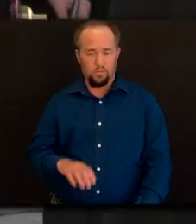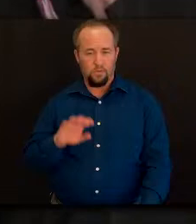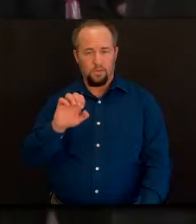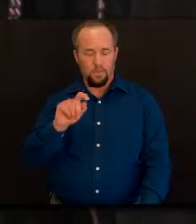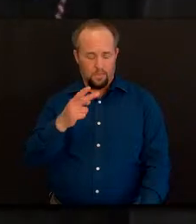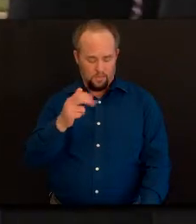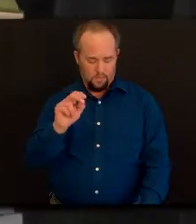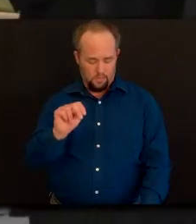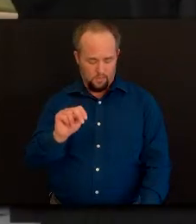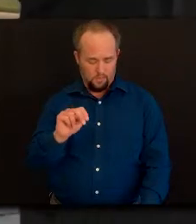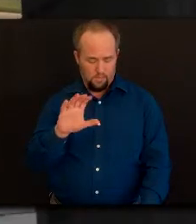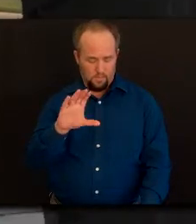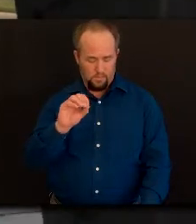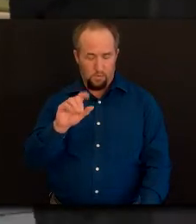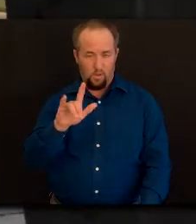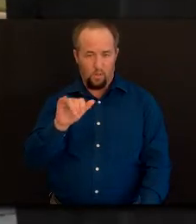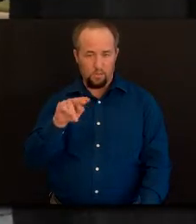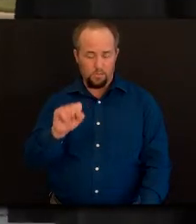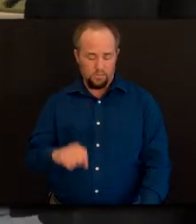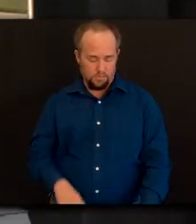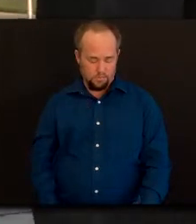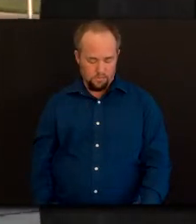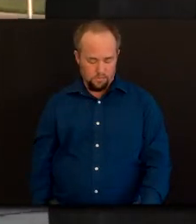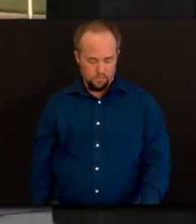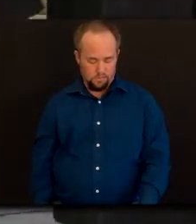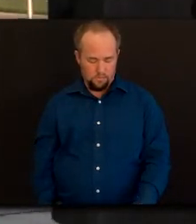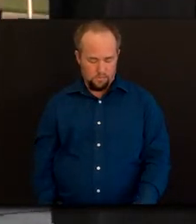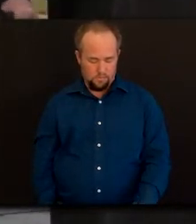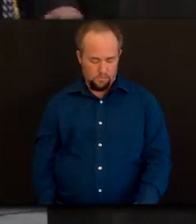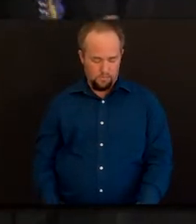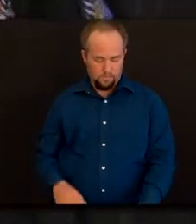Ethan Edward Collins.